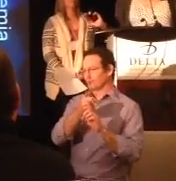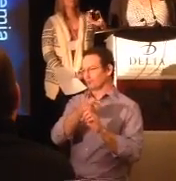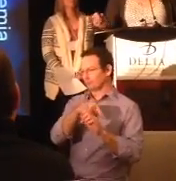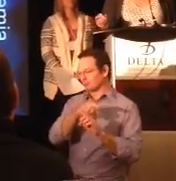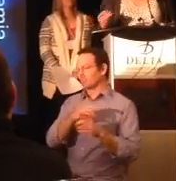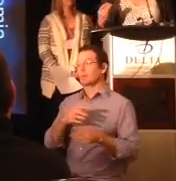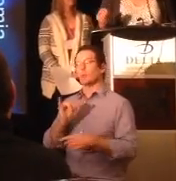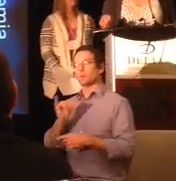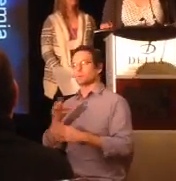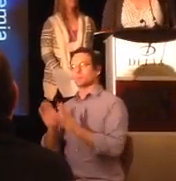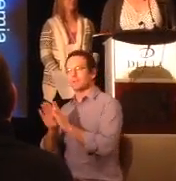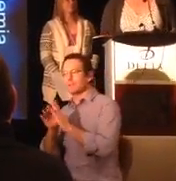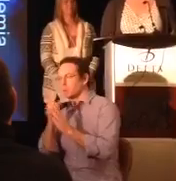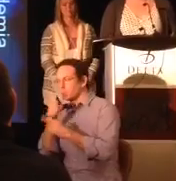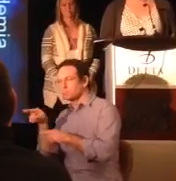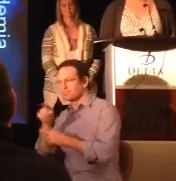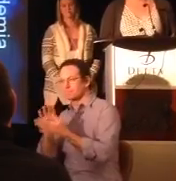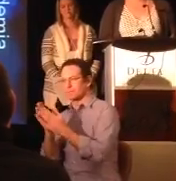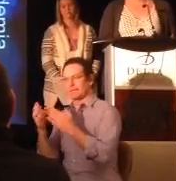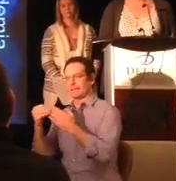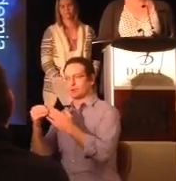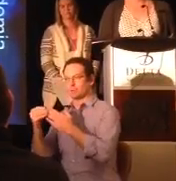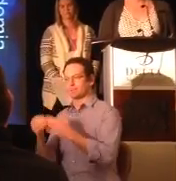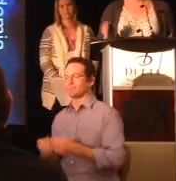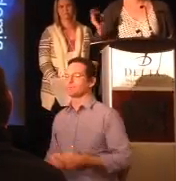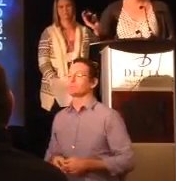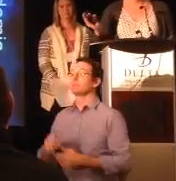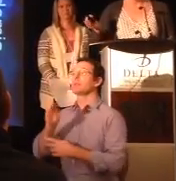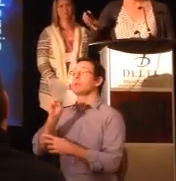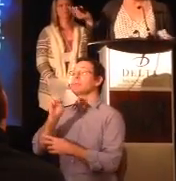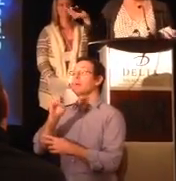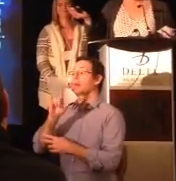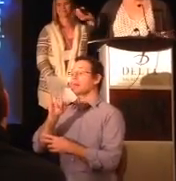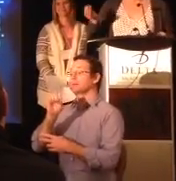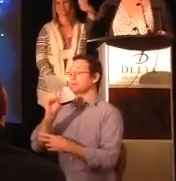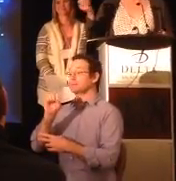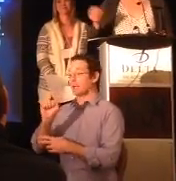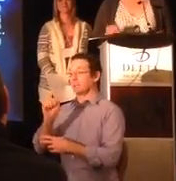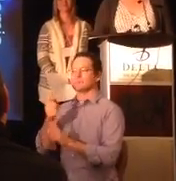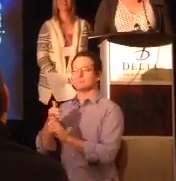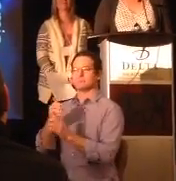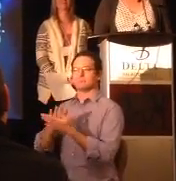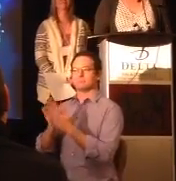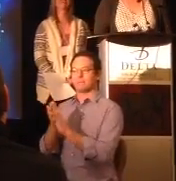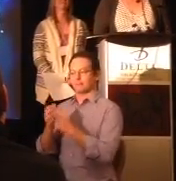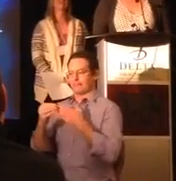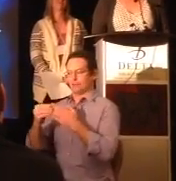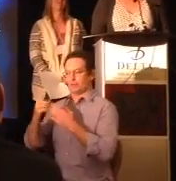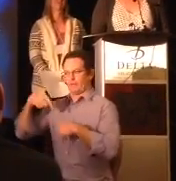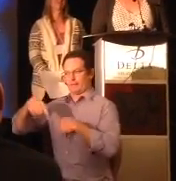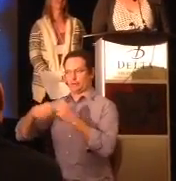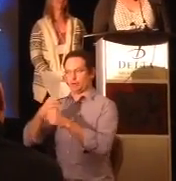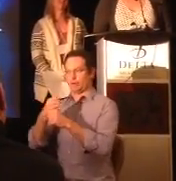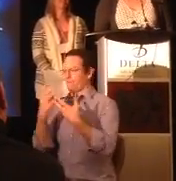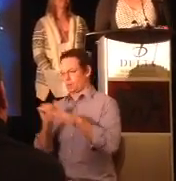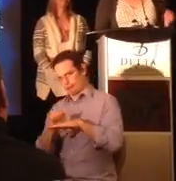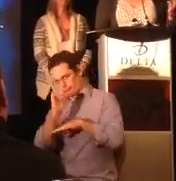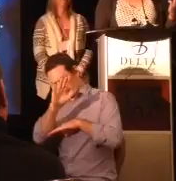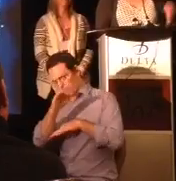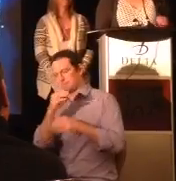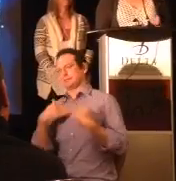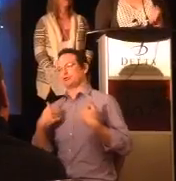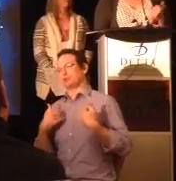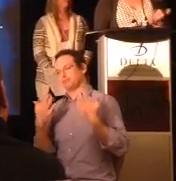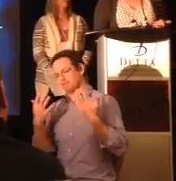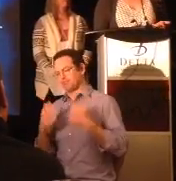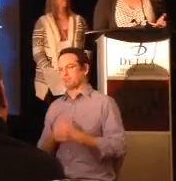group. So Melissa is part of our leadership for our application going through this year. It's gone to the ministry. And we have